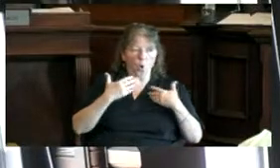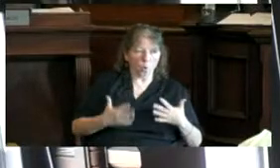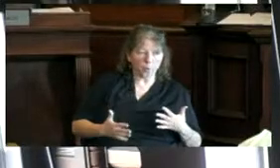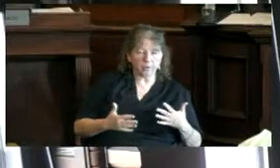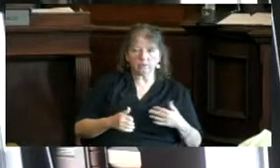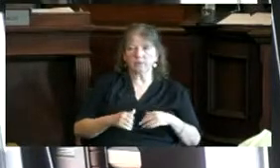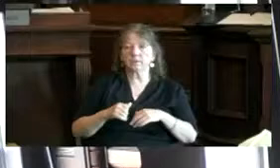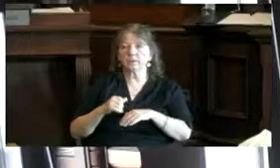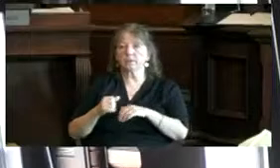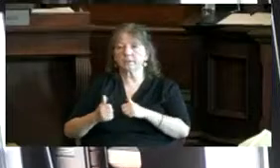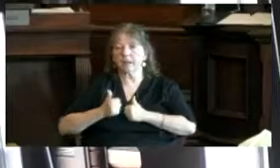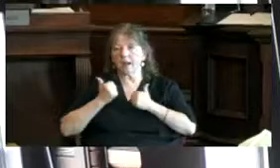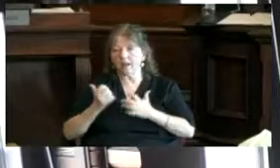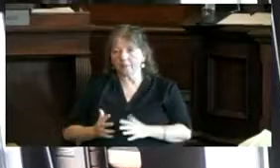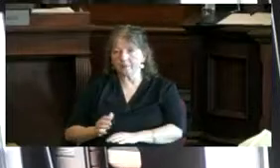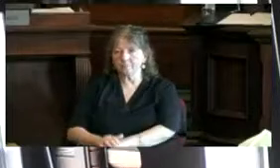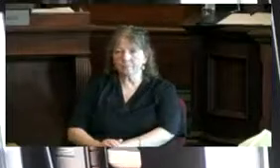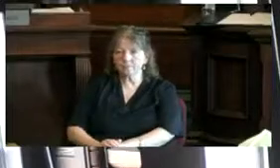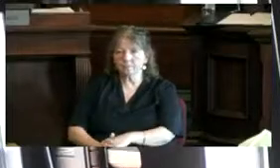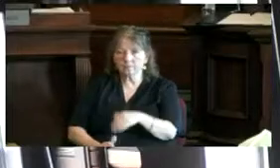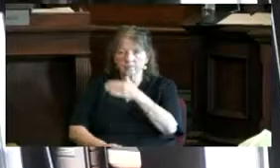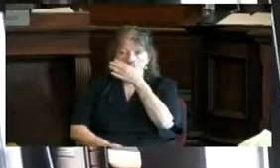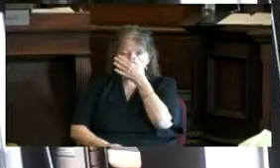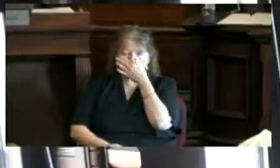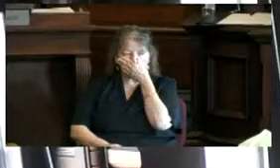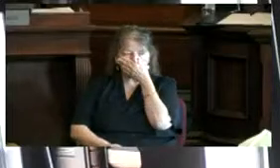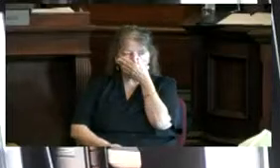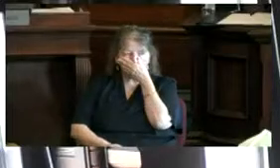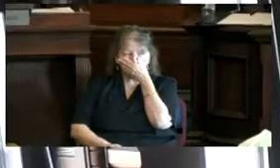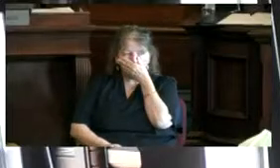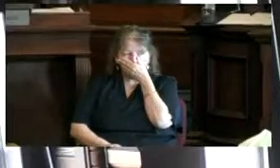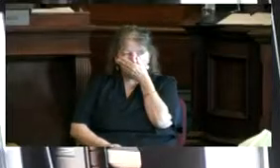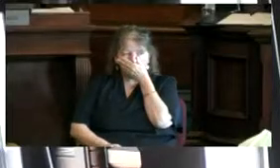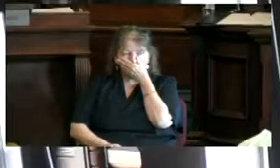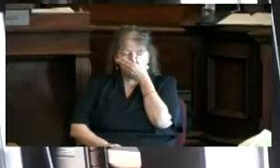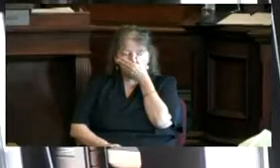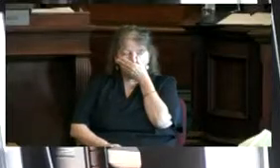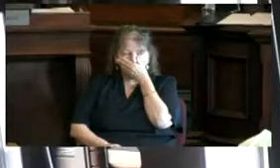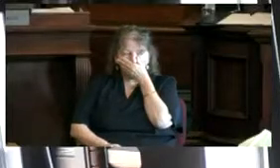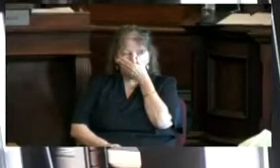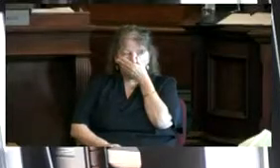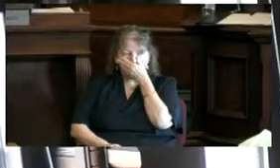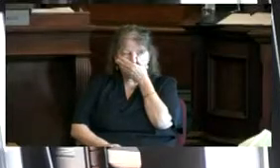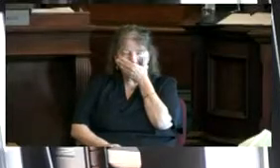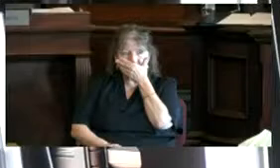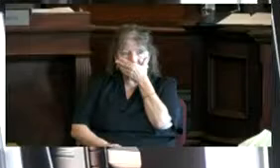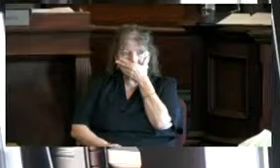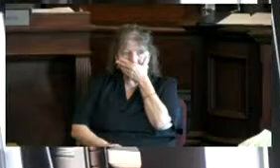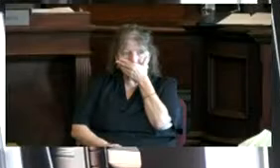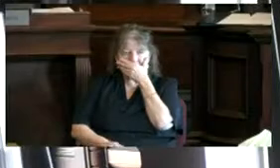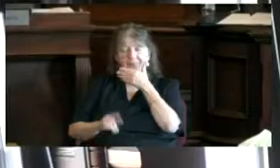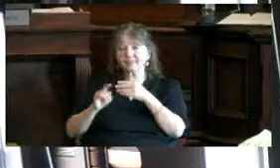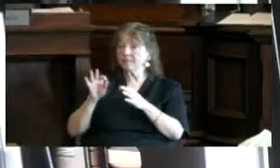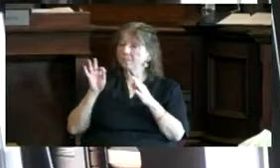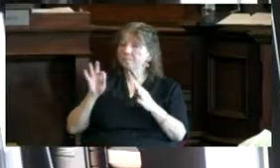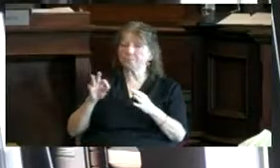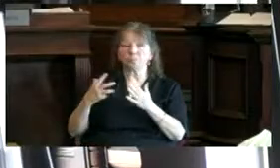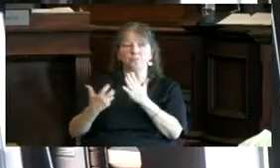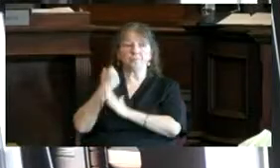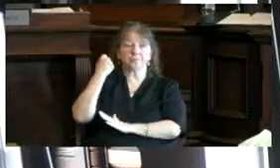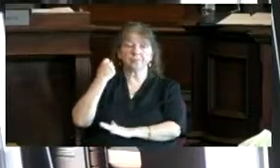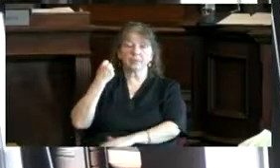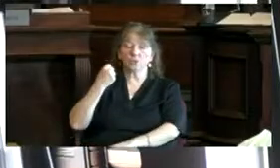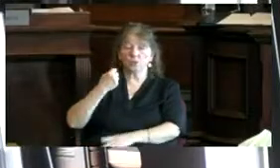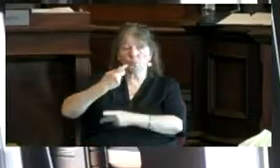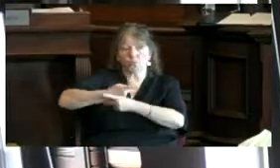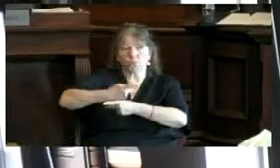city. So this is a perfect opportunity to take advantage of the need that we